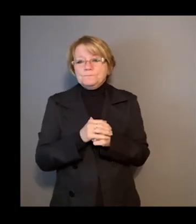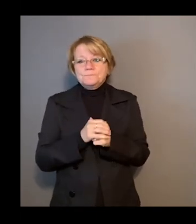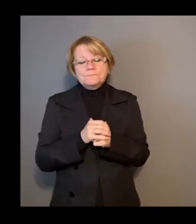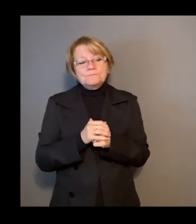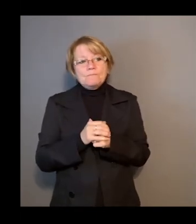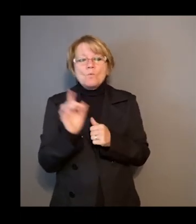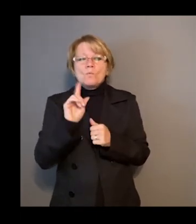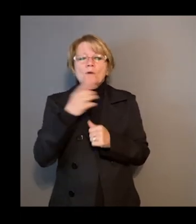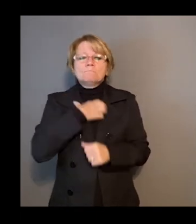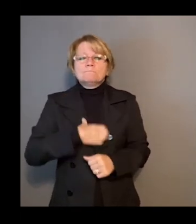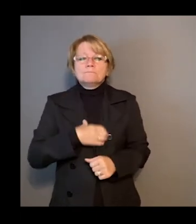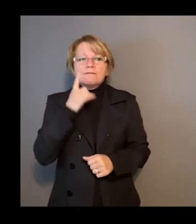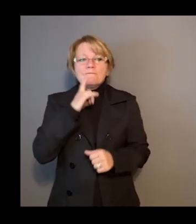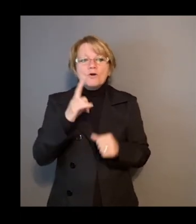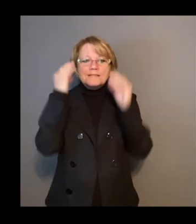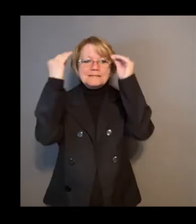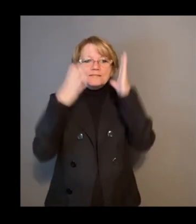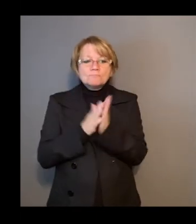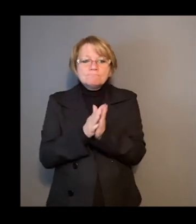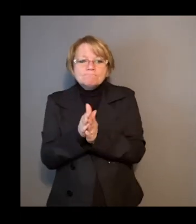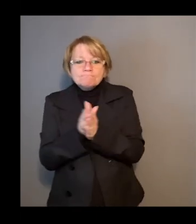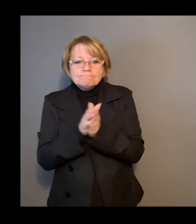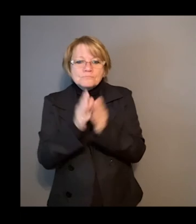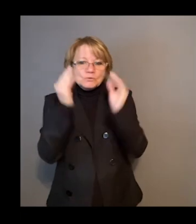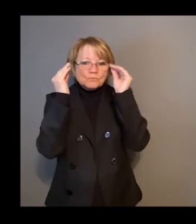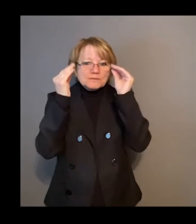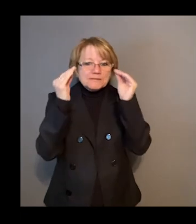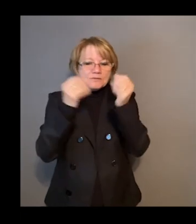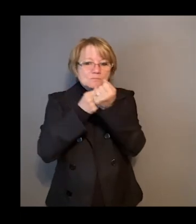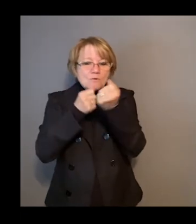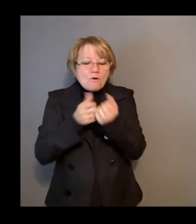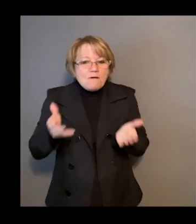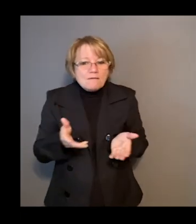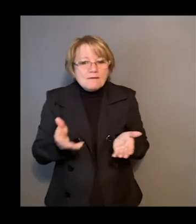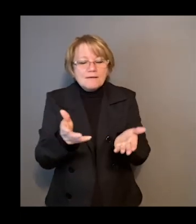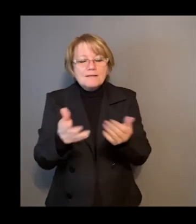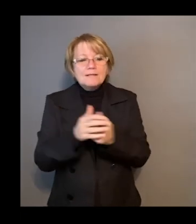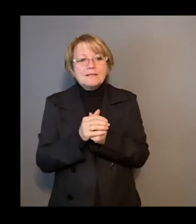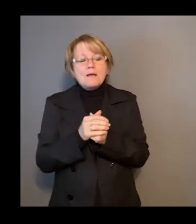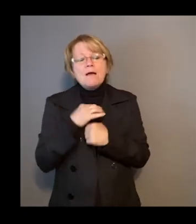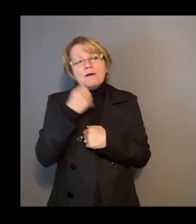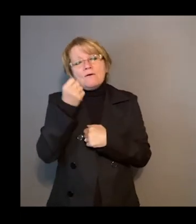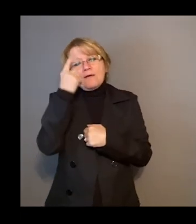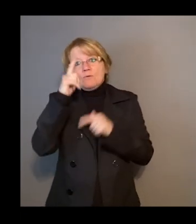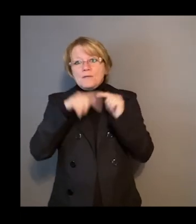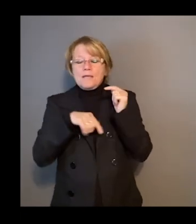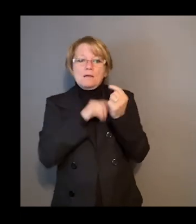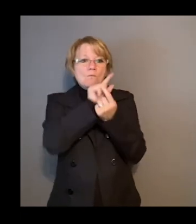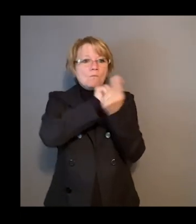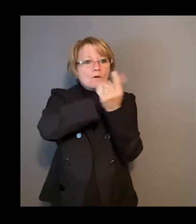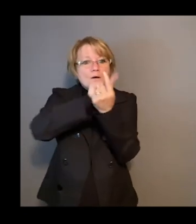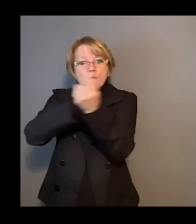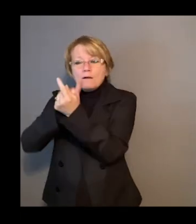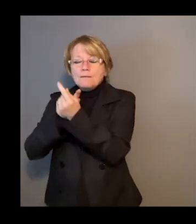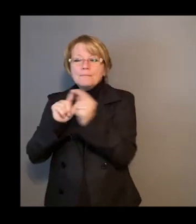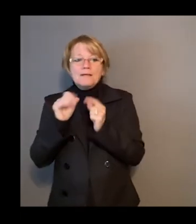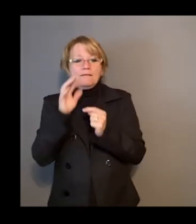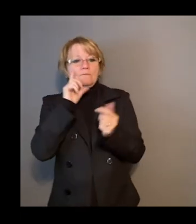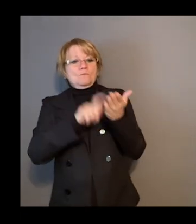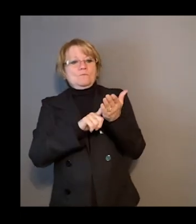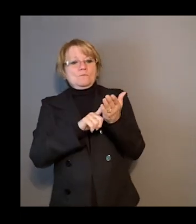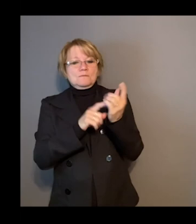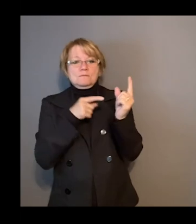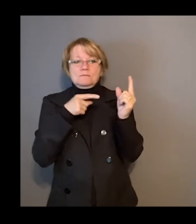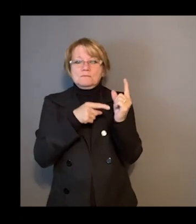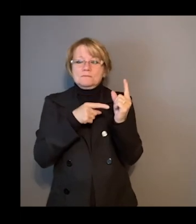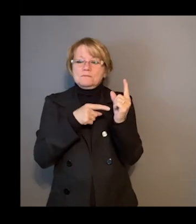I know, you know, I have 30 kids and you can't reach out to everybody. I understand that. But if you see somebody that's struggling, that's asking for help, don't turn away and be